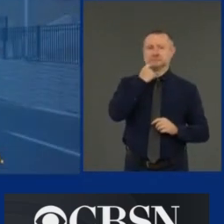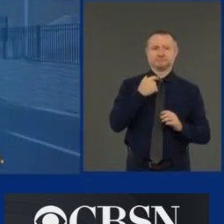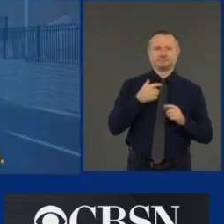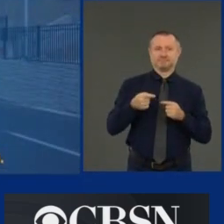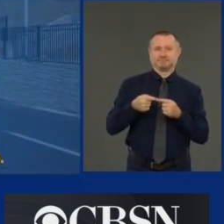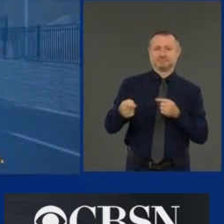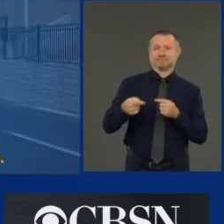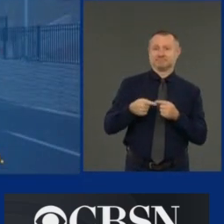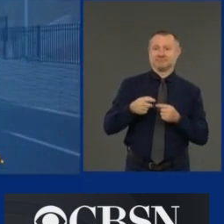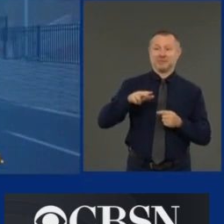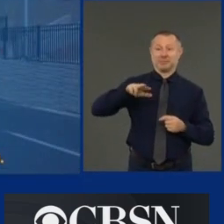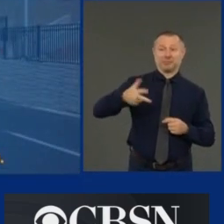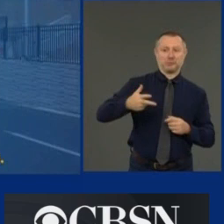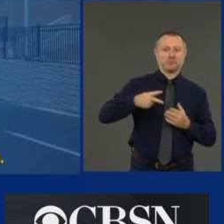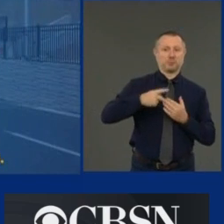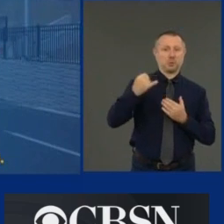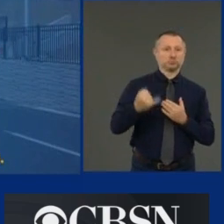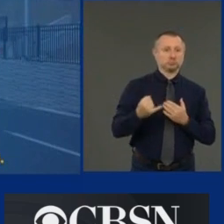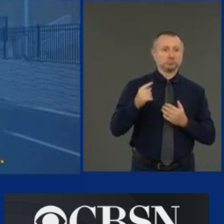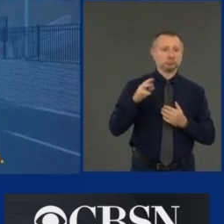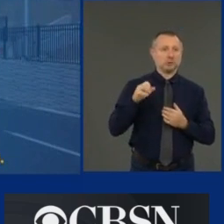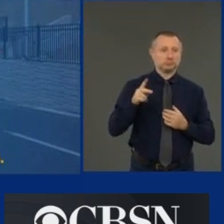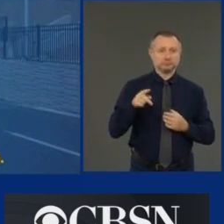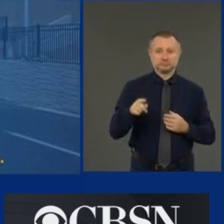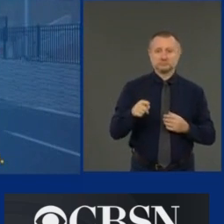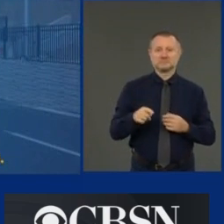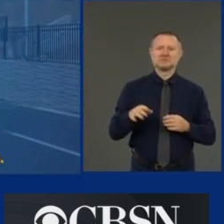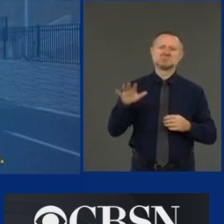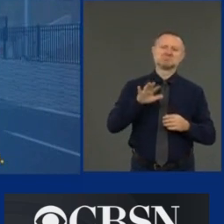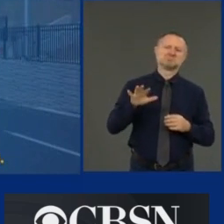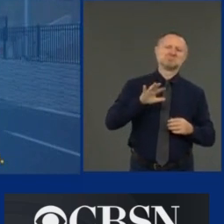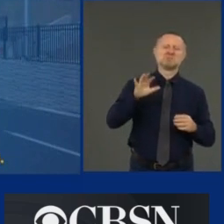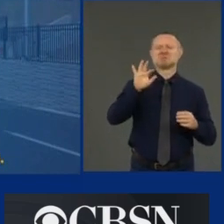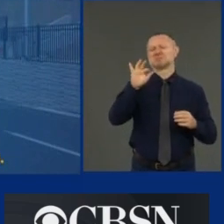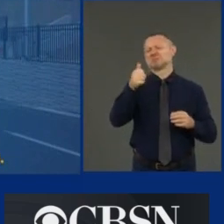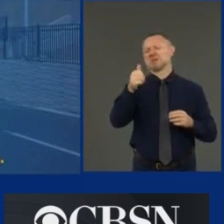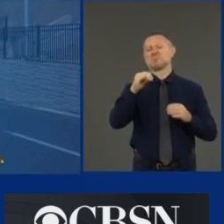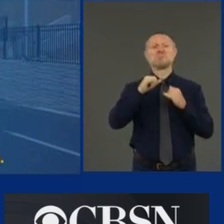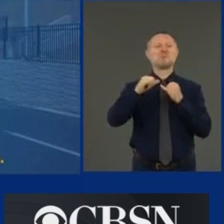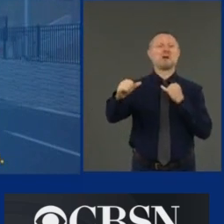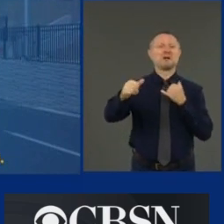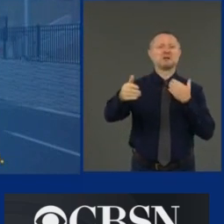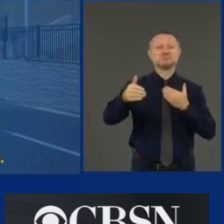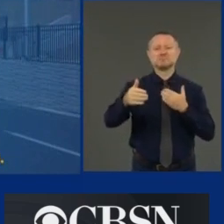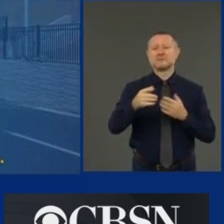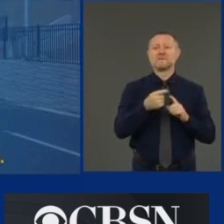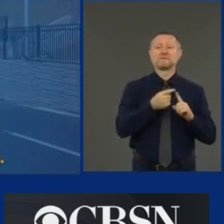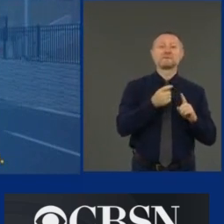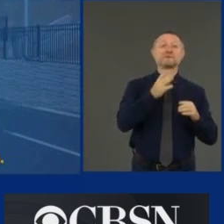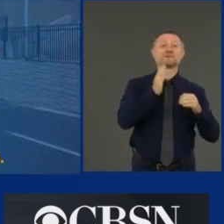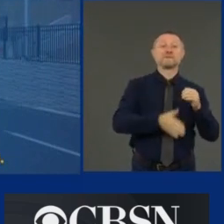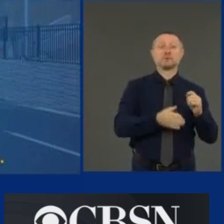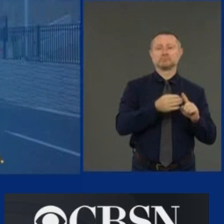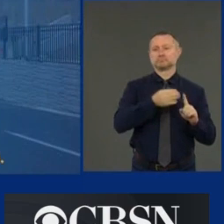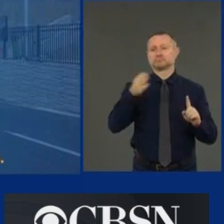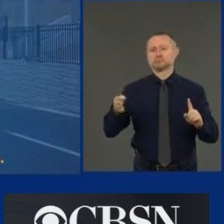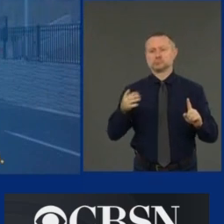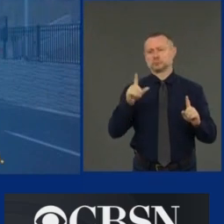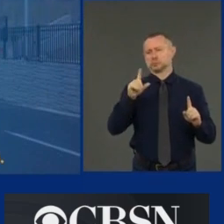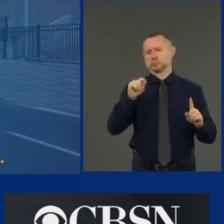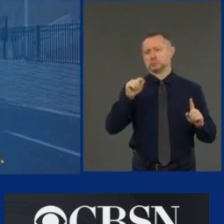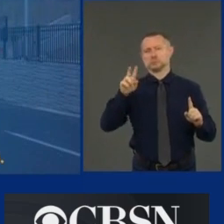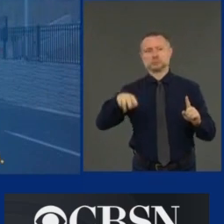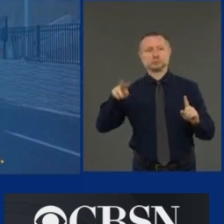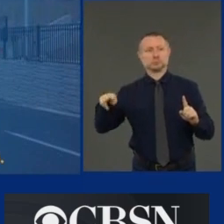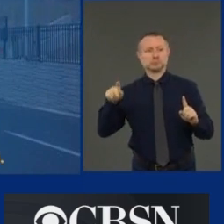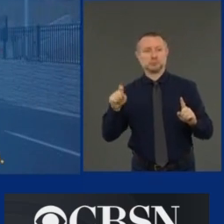track overall is about 10 miles. It'll be finished in 2022. We're at the halfway point,